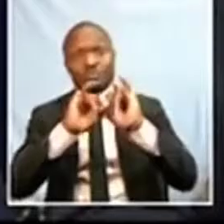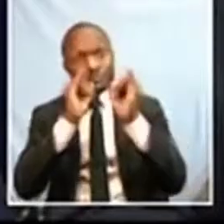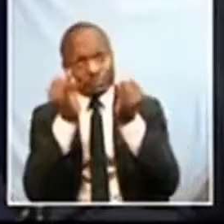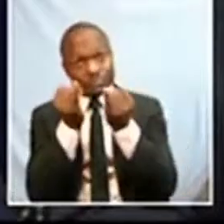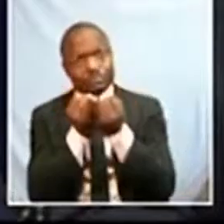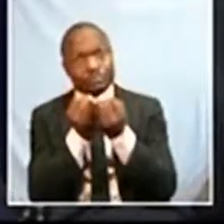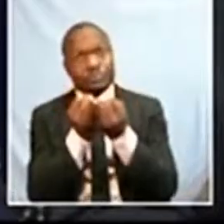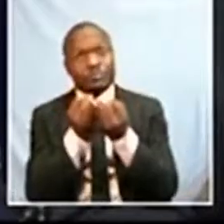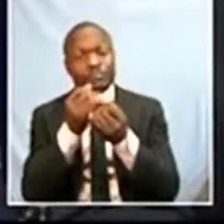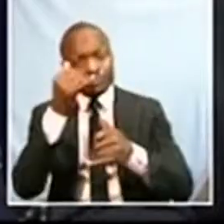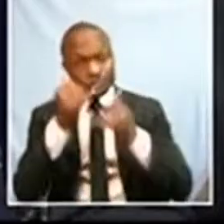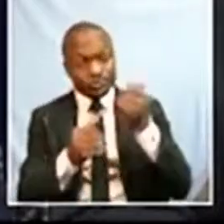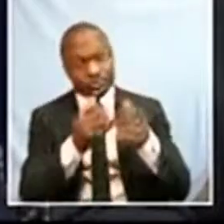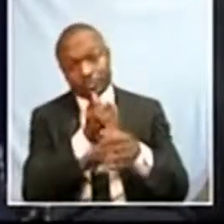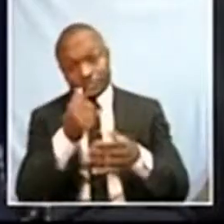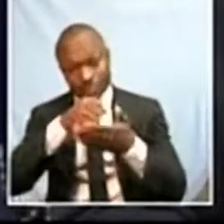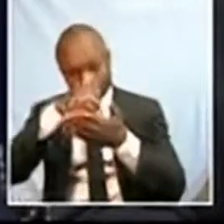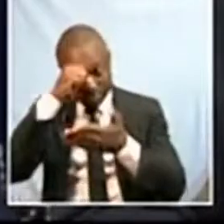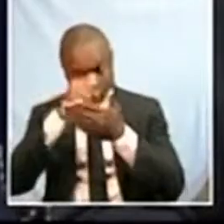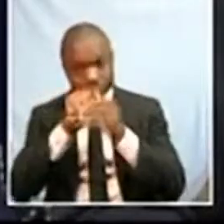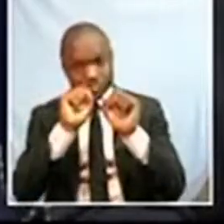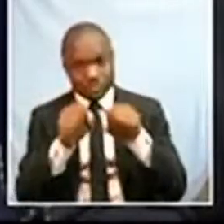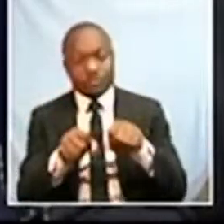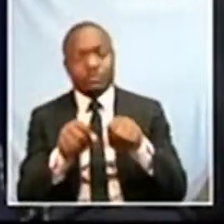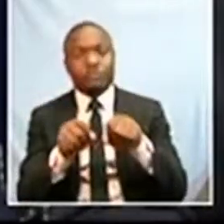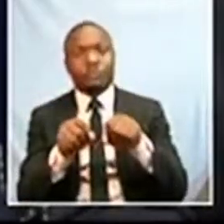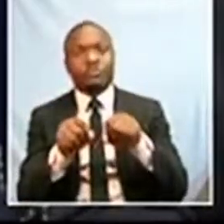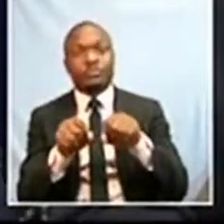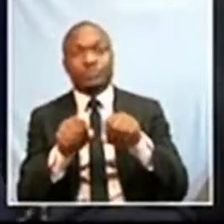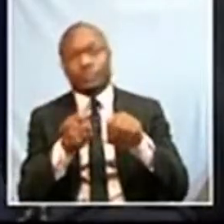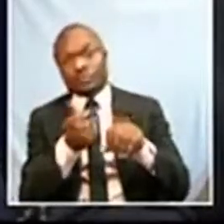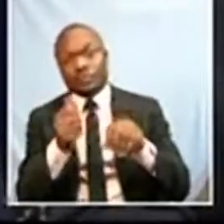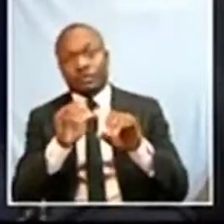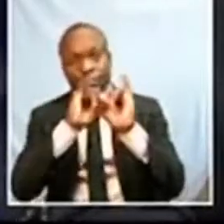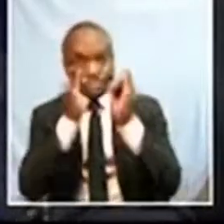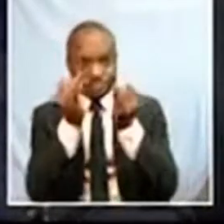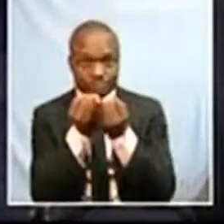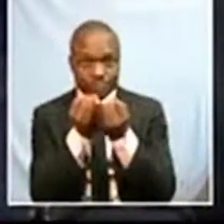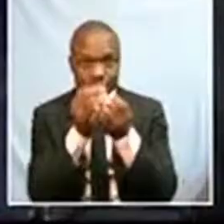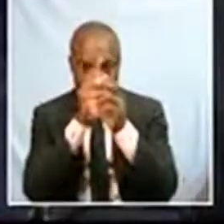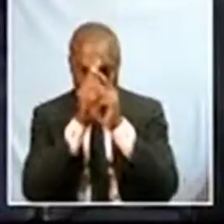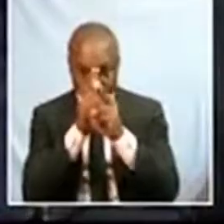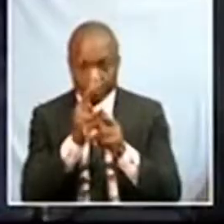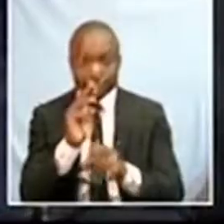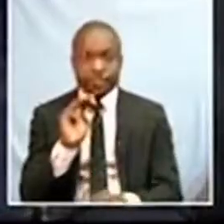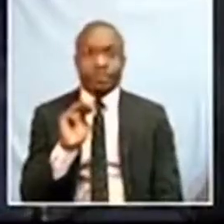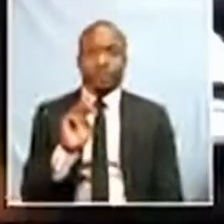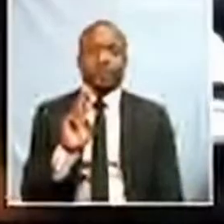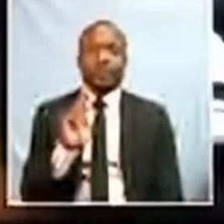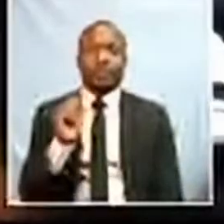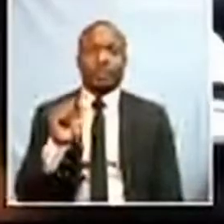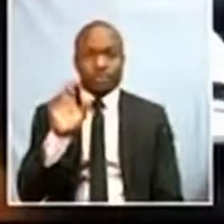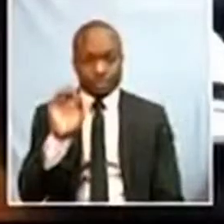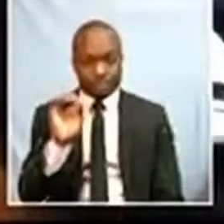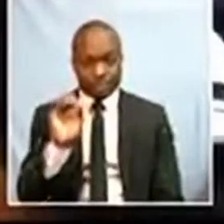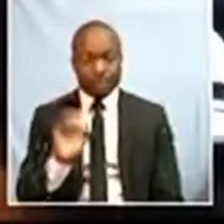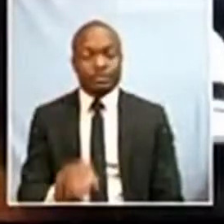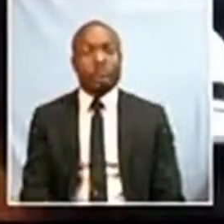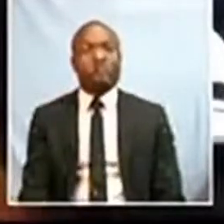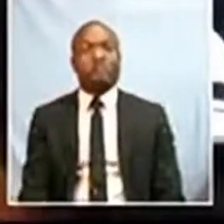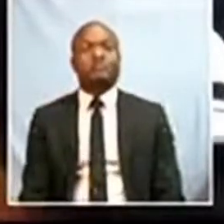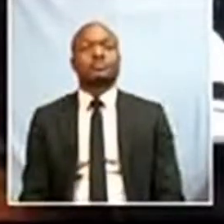students you can do direct with any other institution. I submit, Chair. Honorable Mtelo. Chair, too.